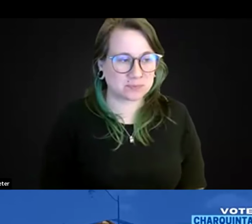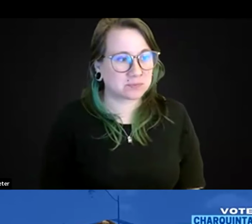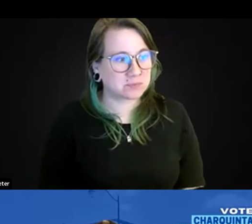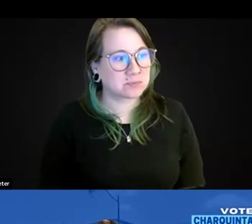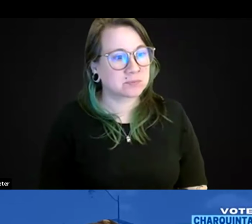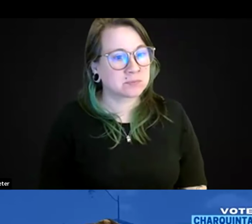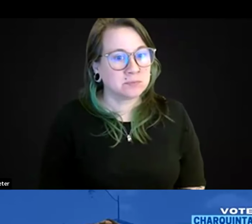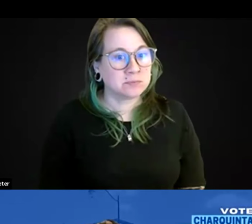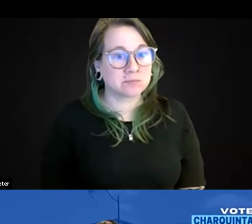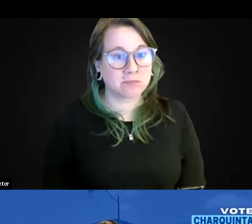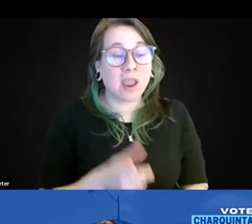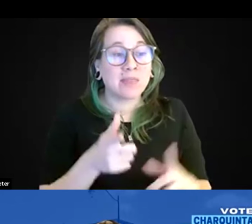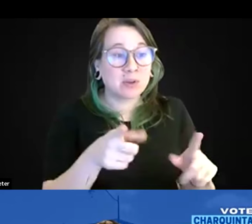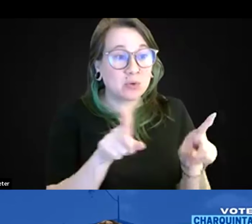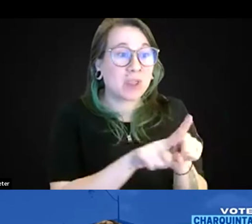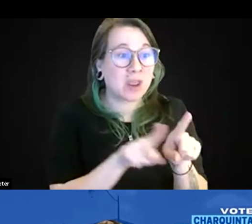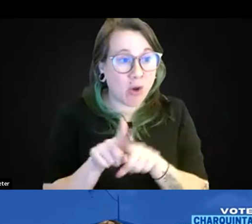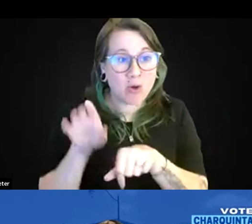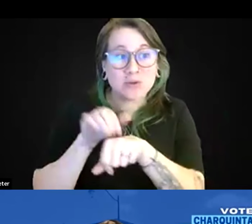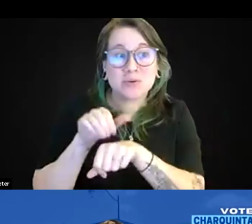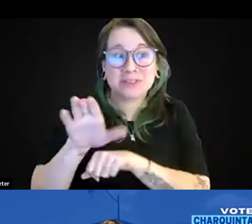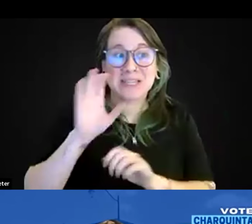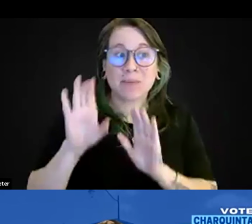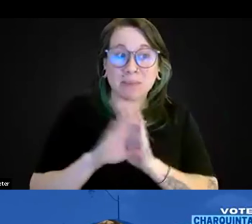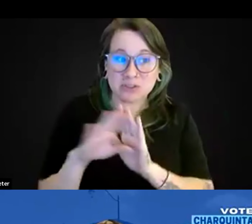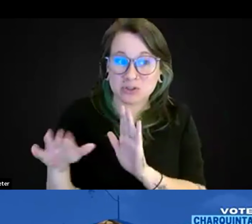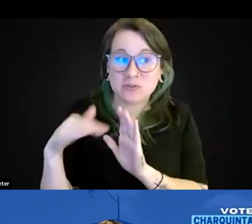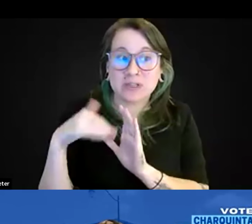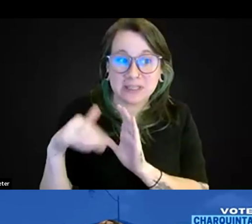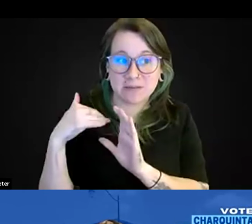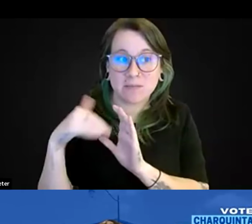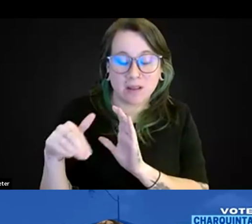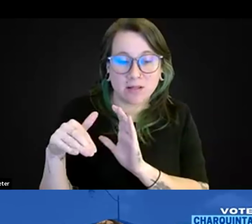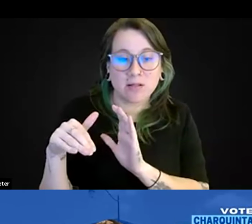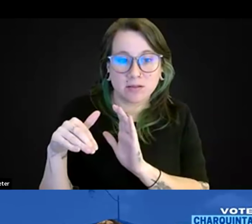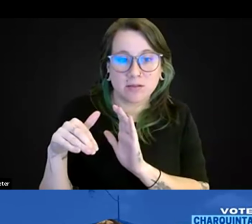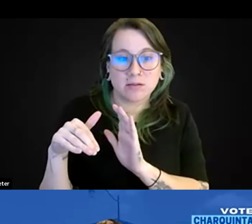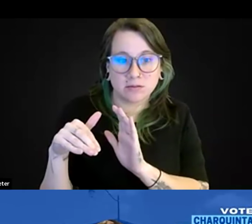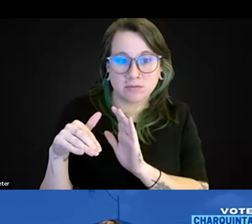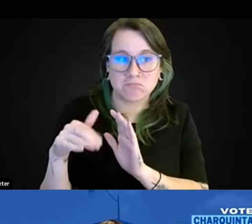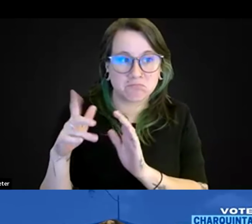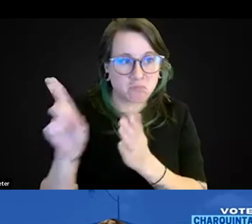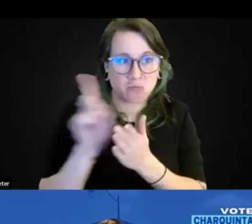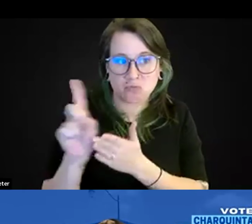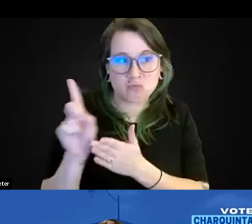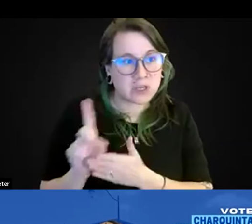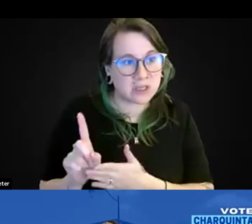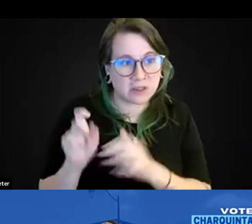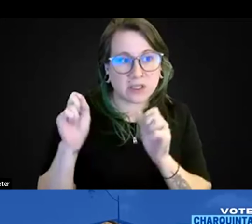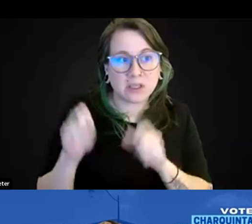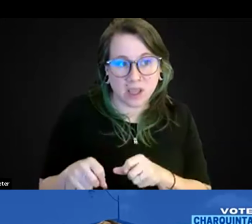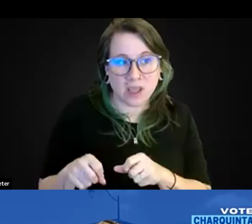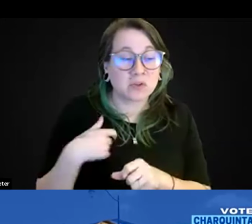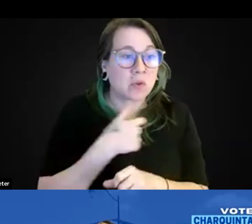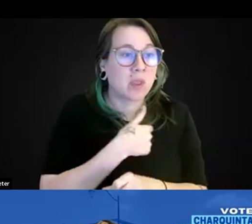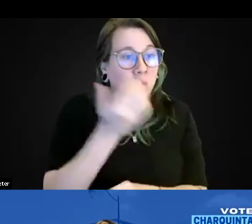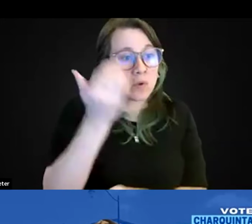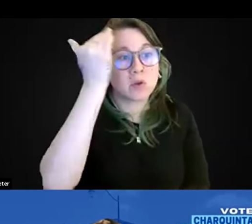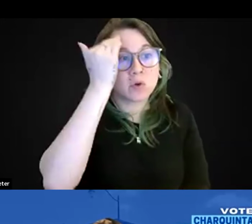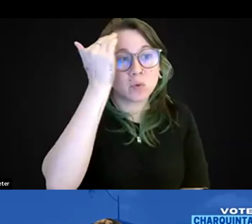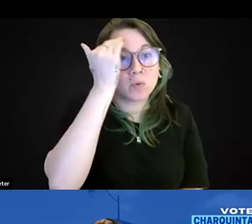Okay. And you can also send those pictures in our emails weekly, just so we know